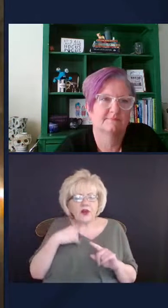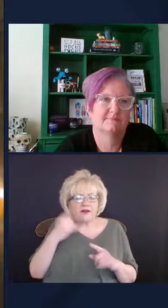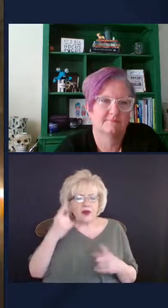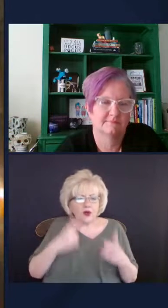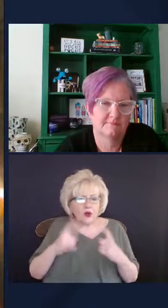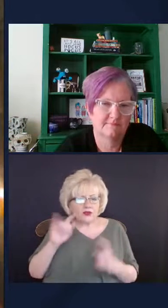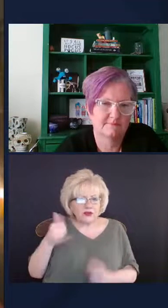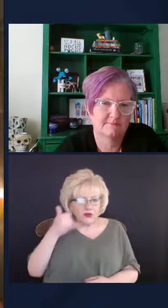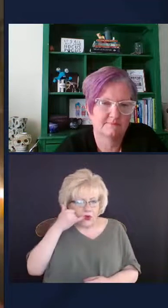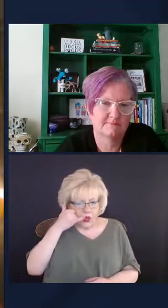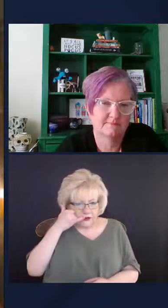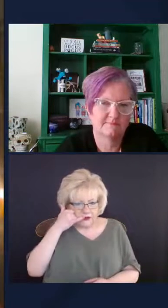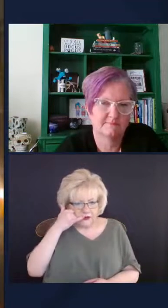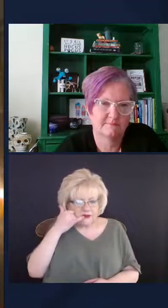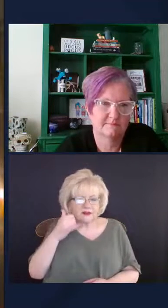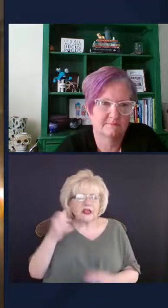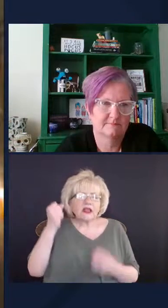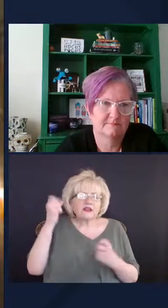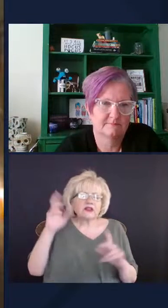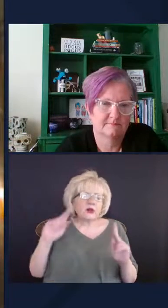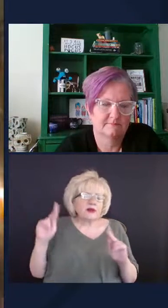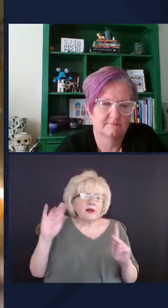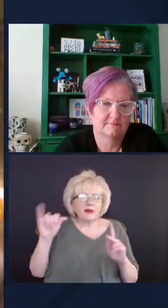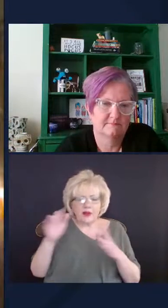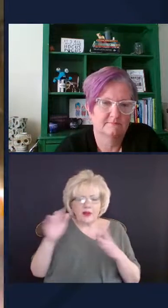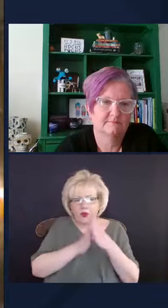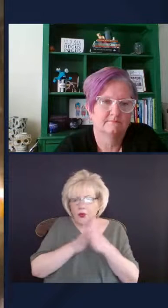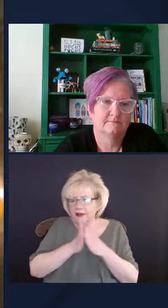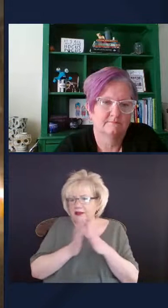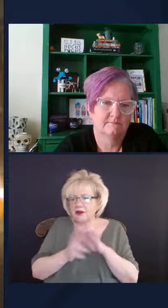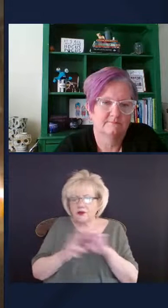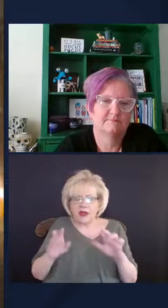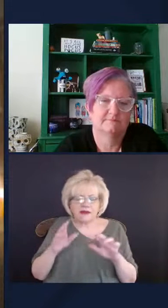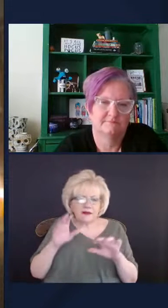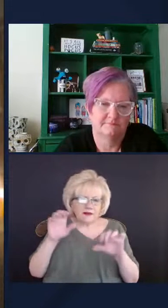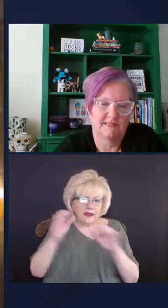us. There are so many people that are willing, ready, and able to help.